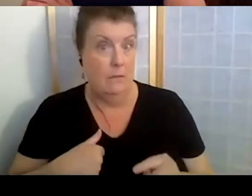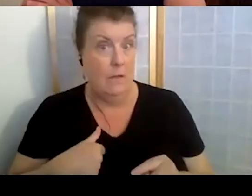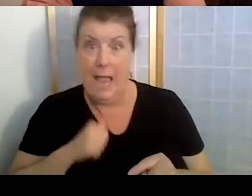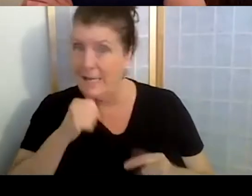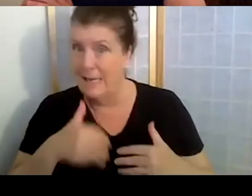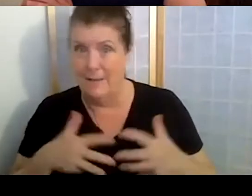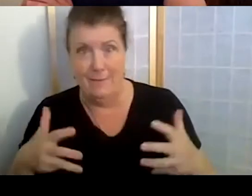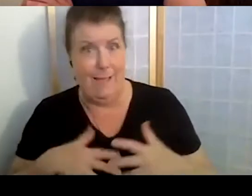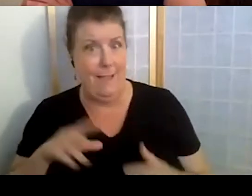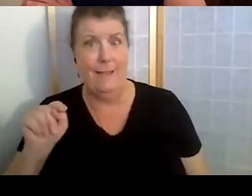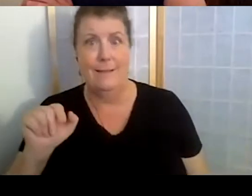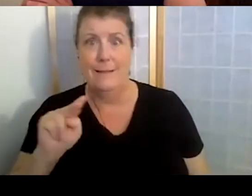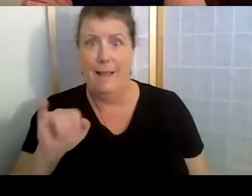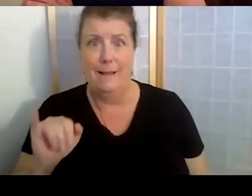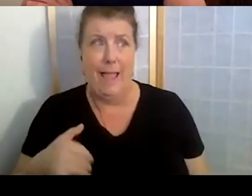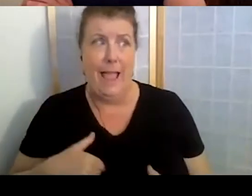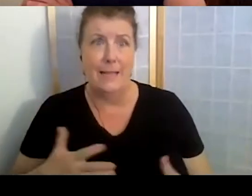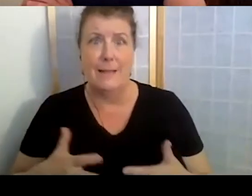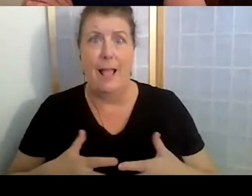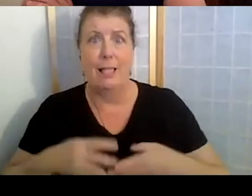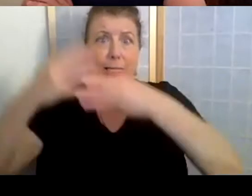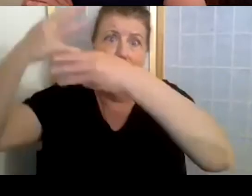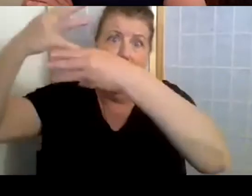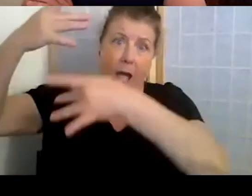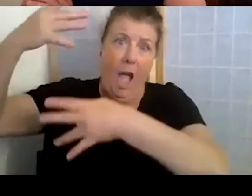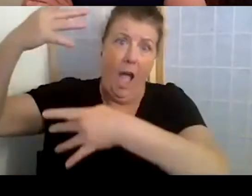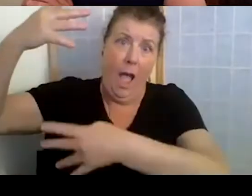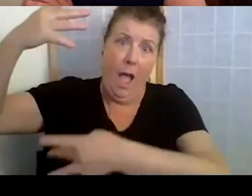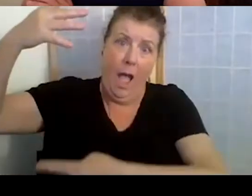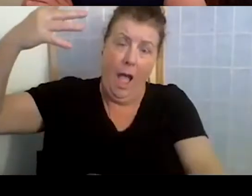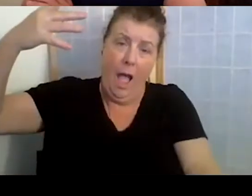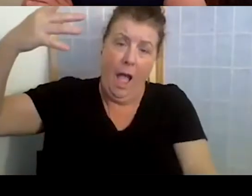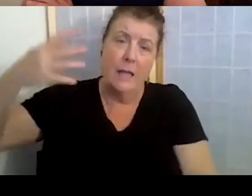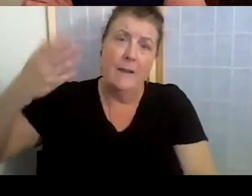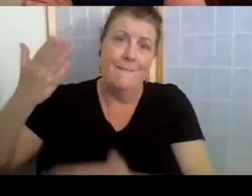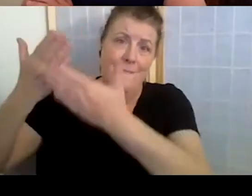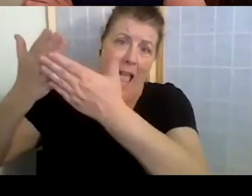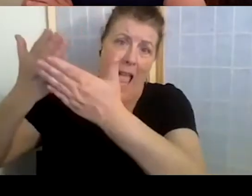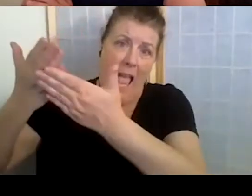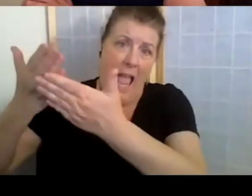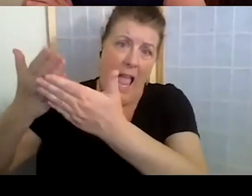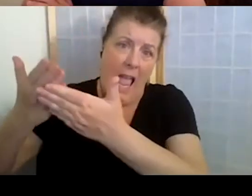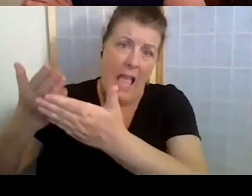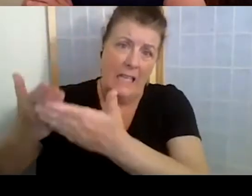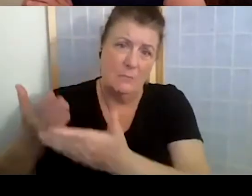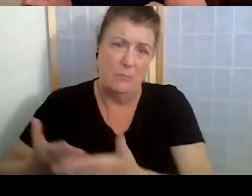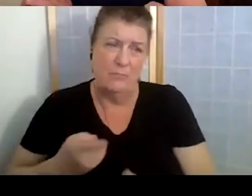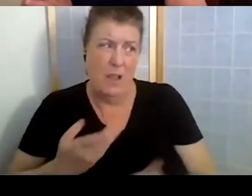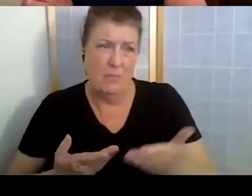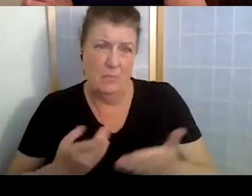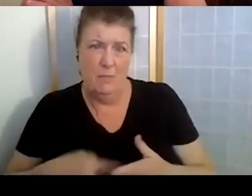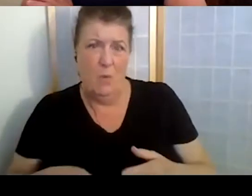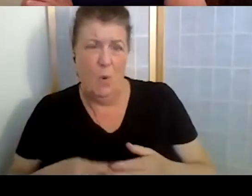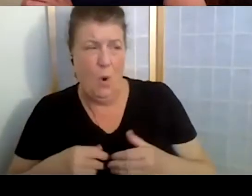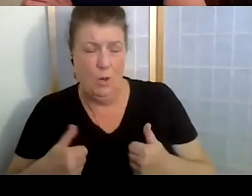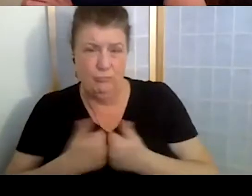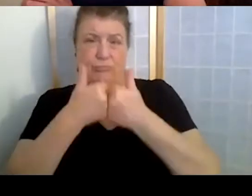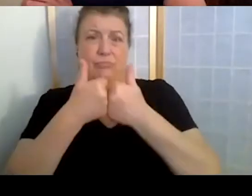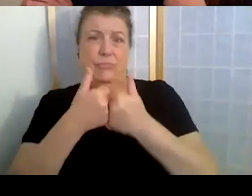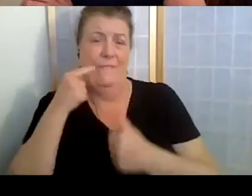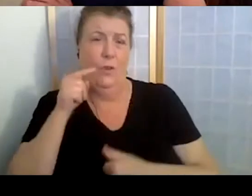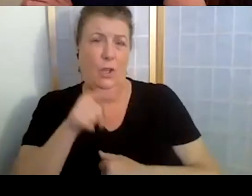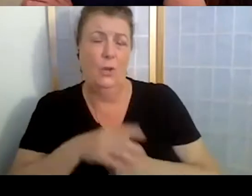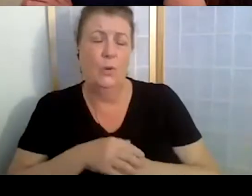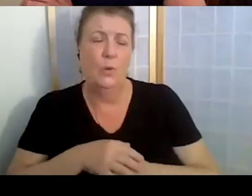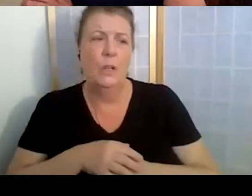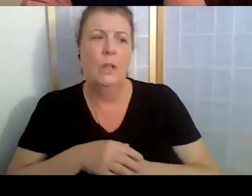hell of a lot more than I was. So it was probably a little tougher for you, but I